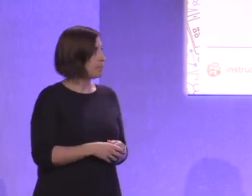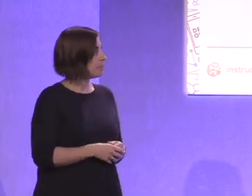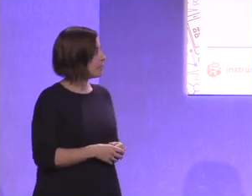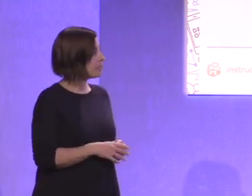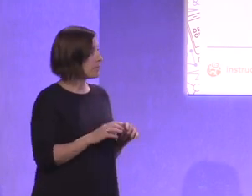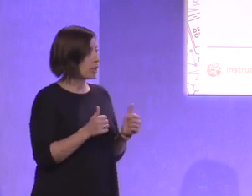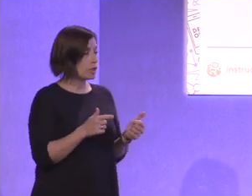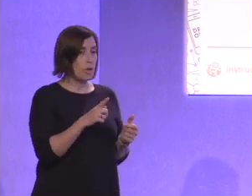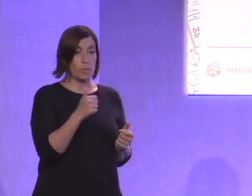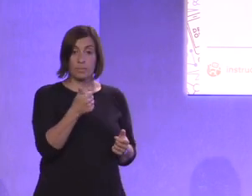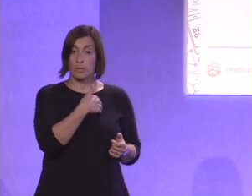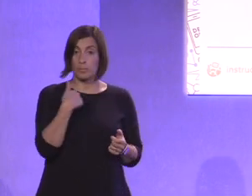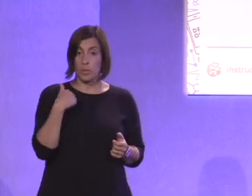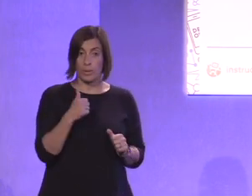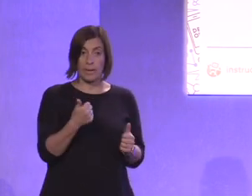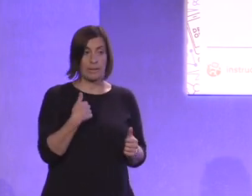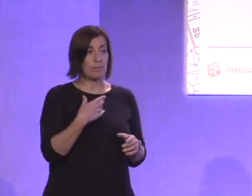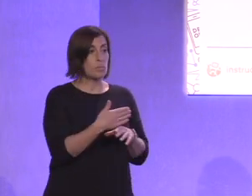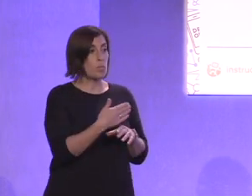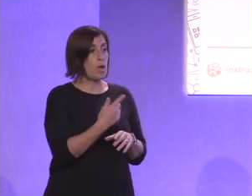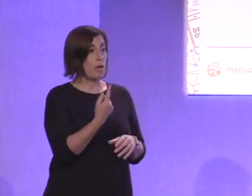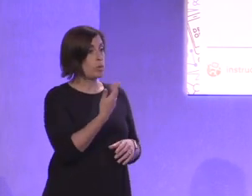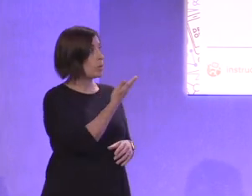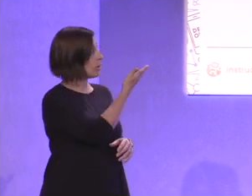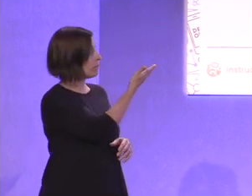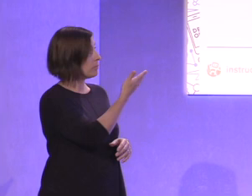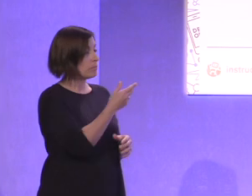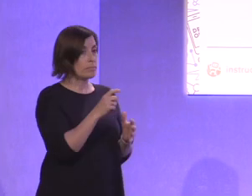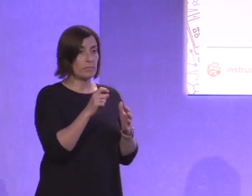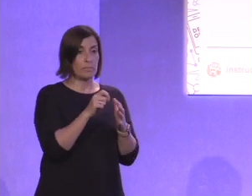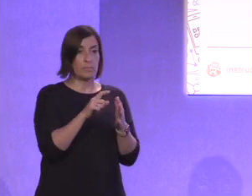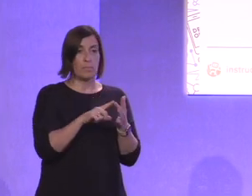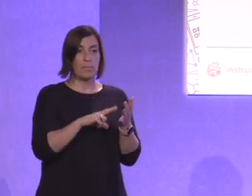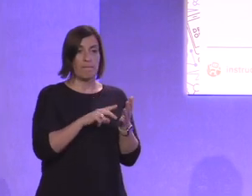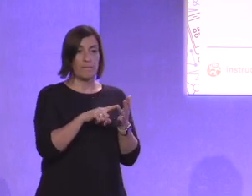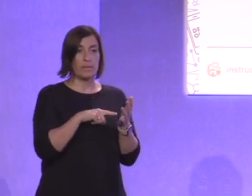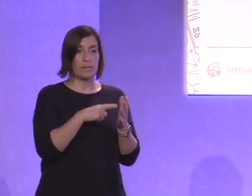So good morning. I work for Pivotal along with Paula and Hannah.